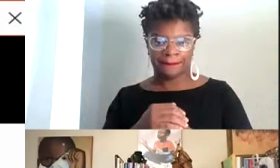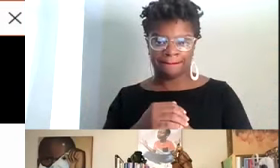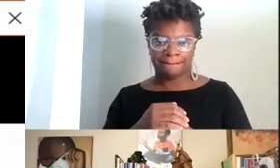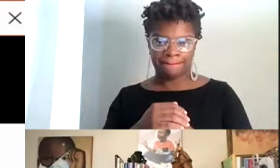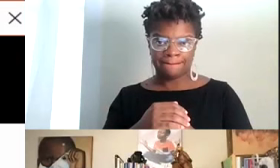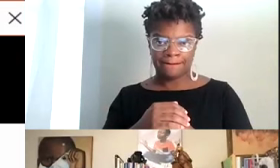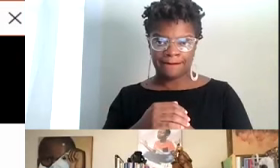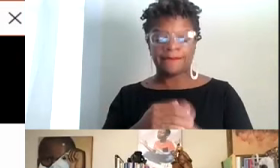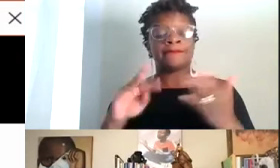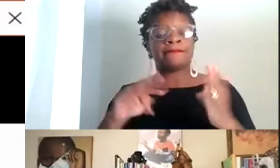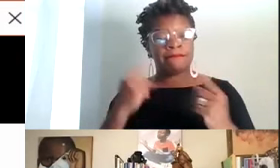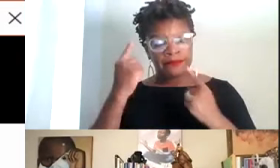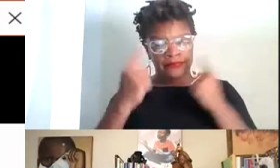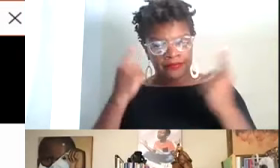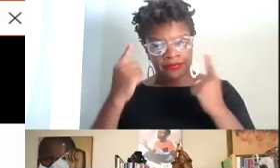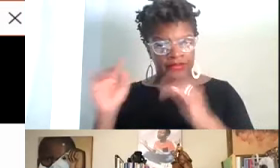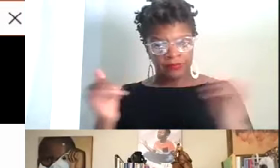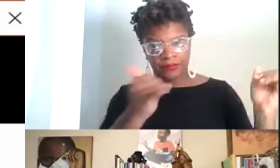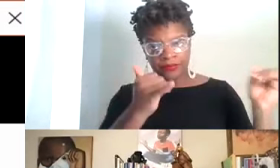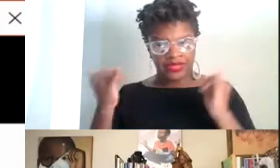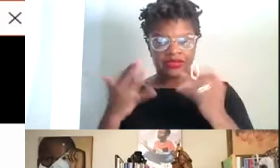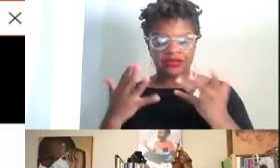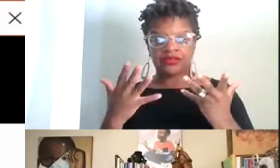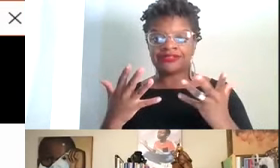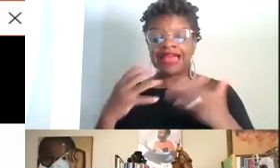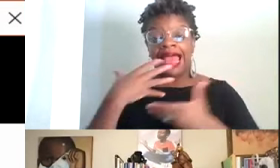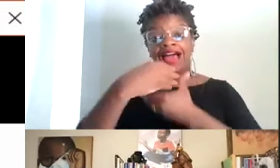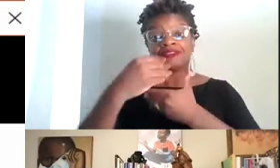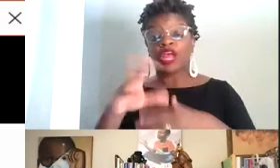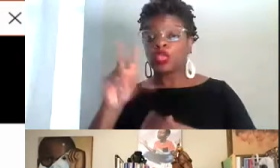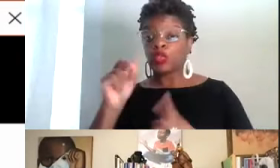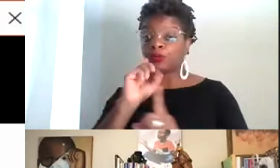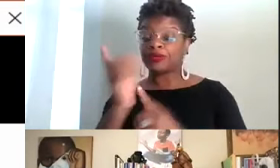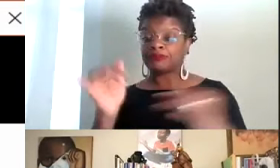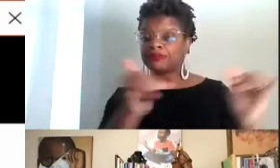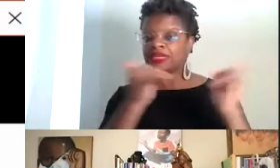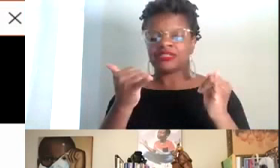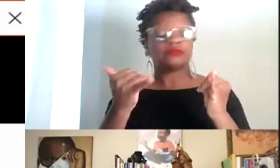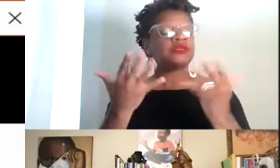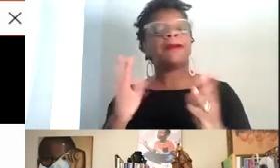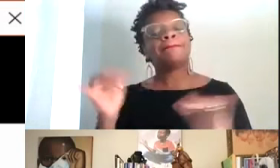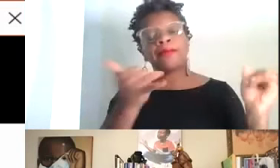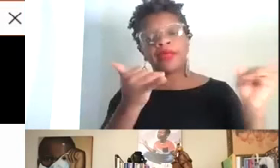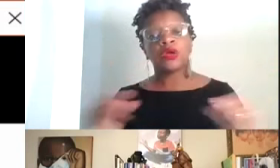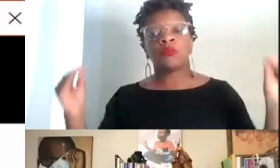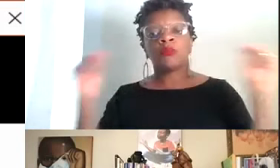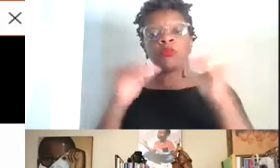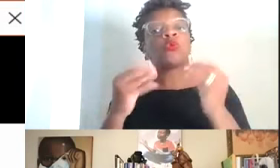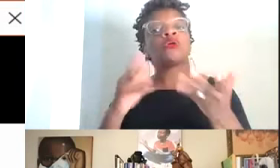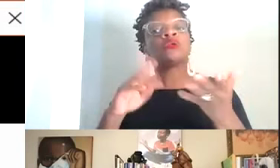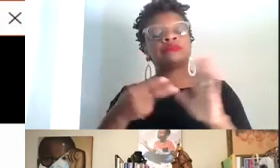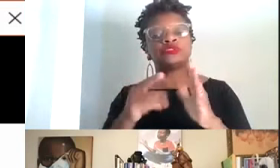really thinking about play just beyond daily active recess, and play being a mechanism where our students